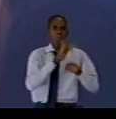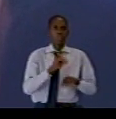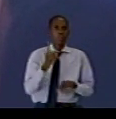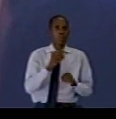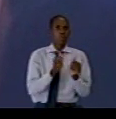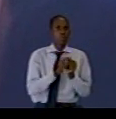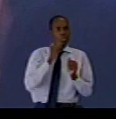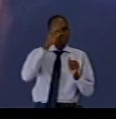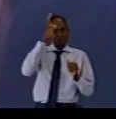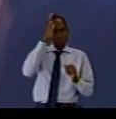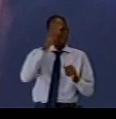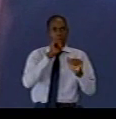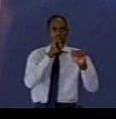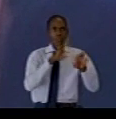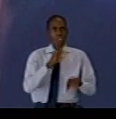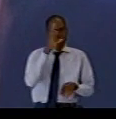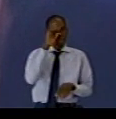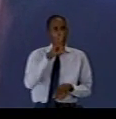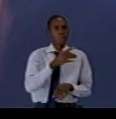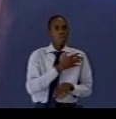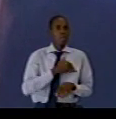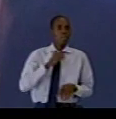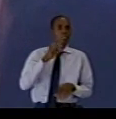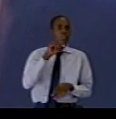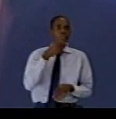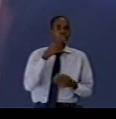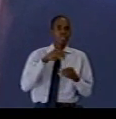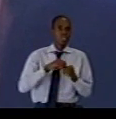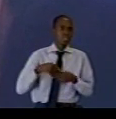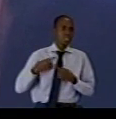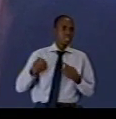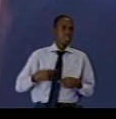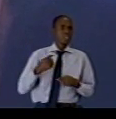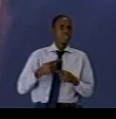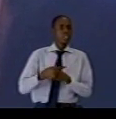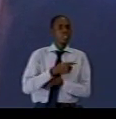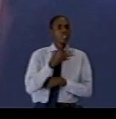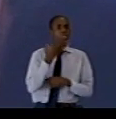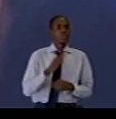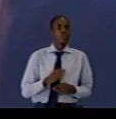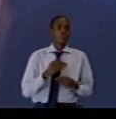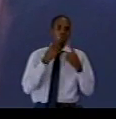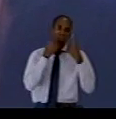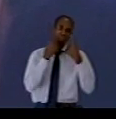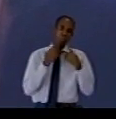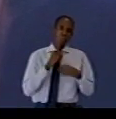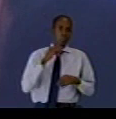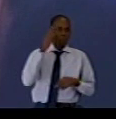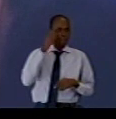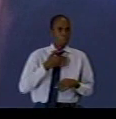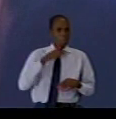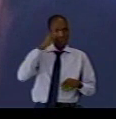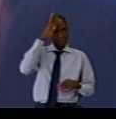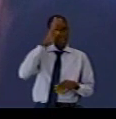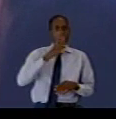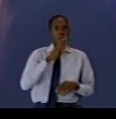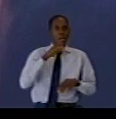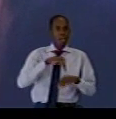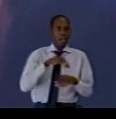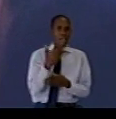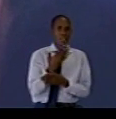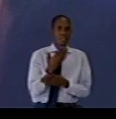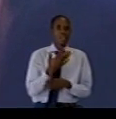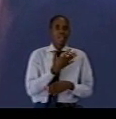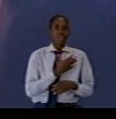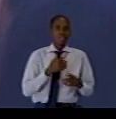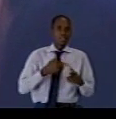his father blessed him. And Esau said in his heart, The days of mourning for my father are at